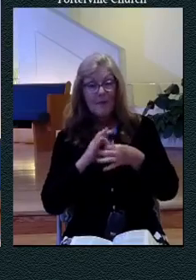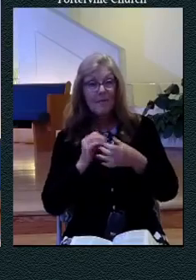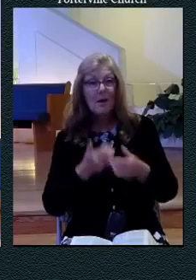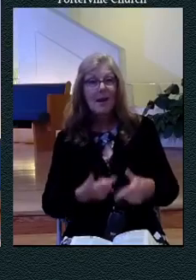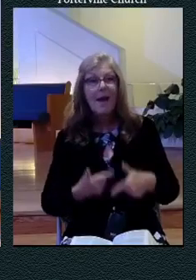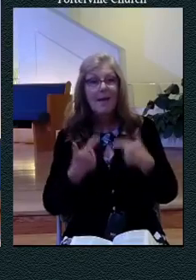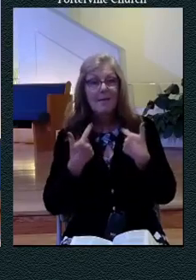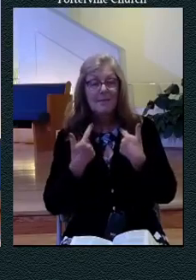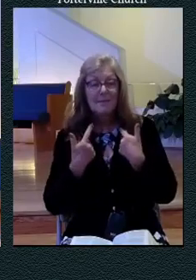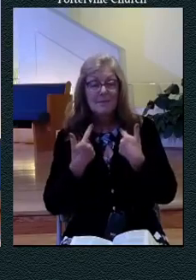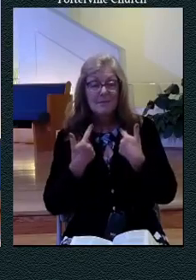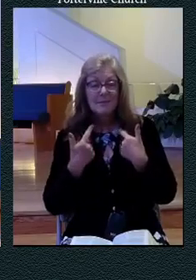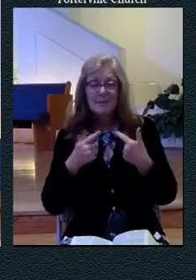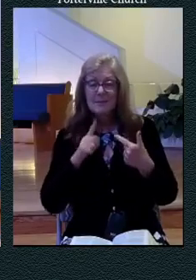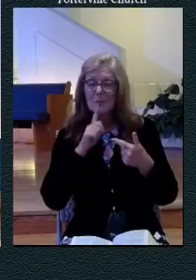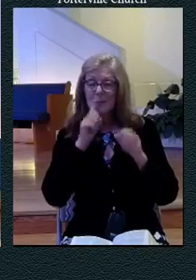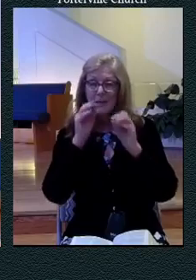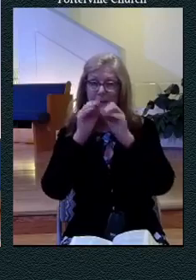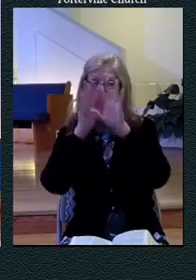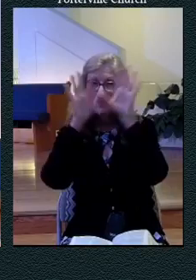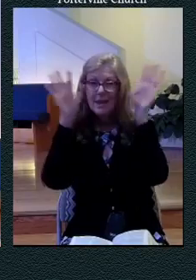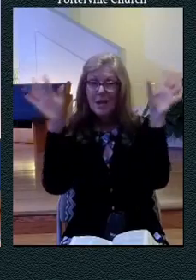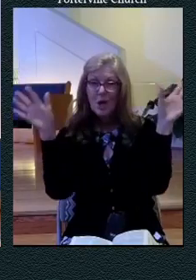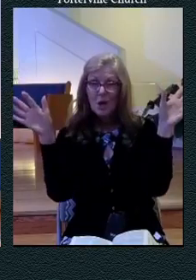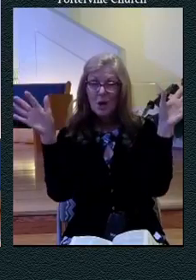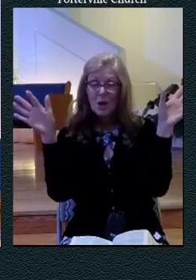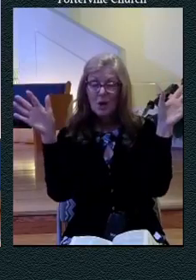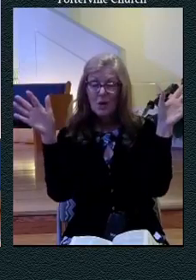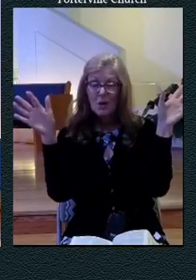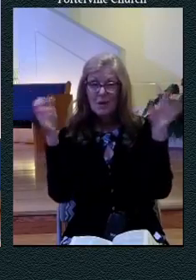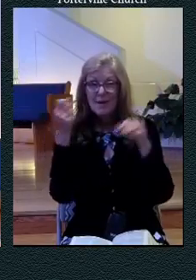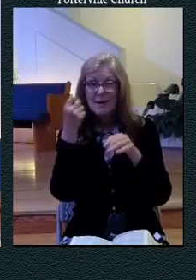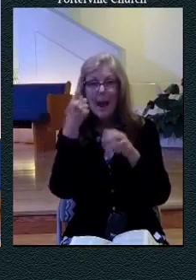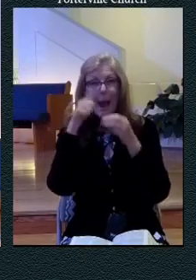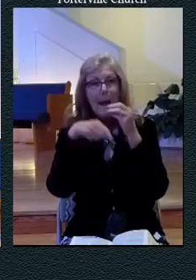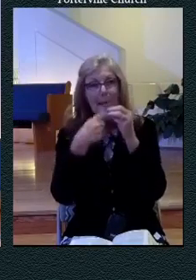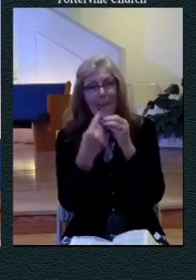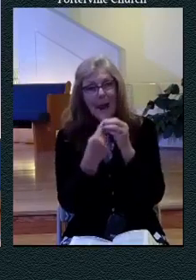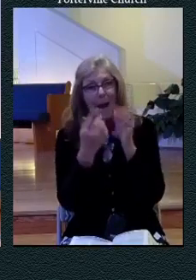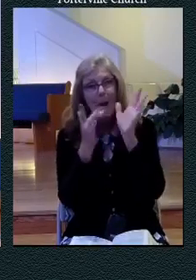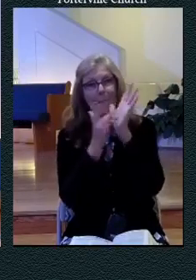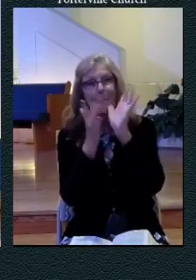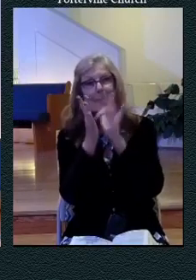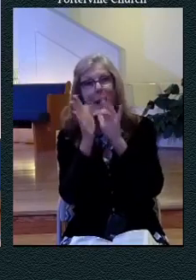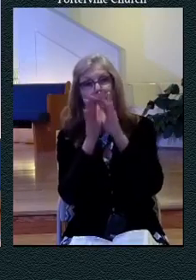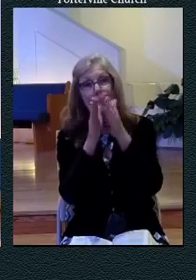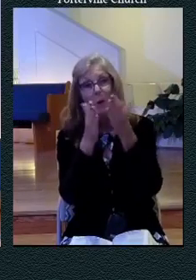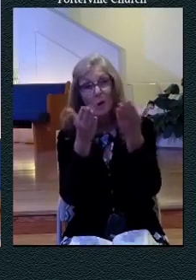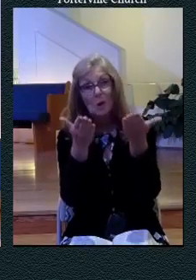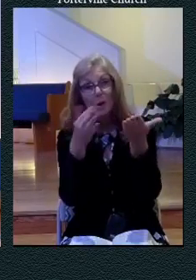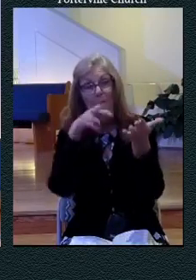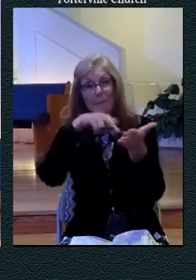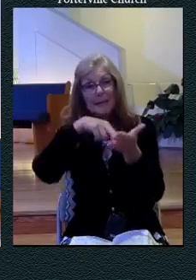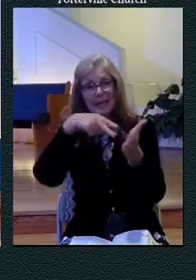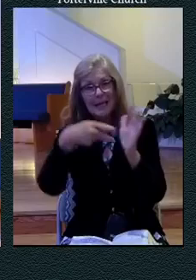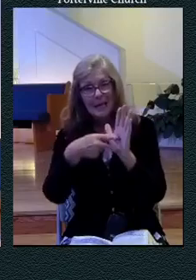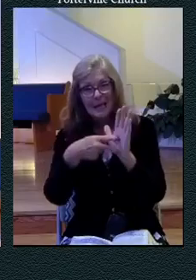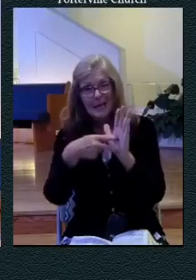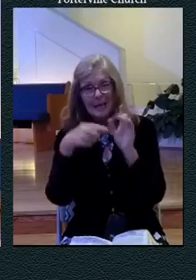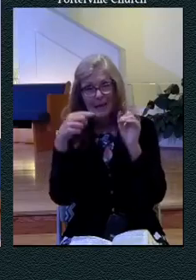It's a clear grasp of the biblical meaning of this word justified that is the